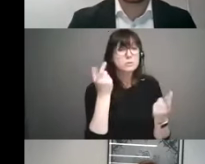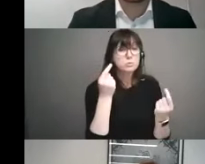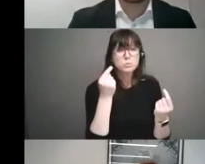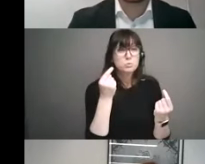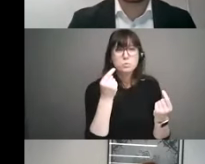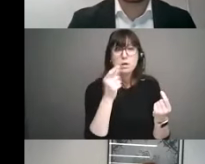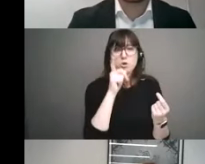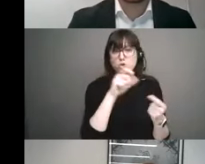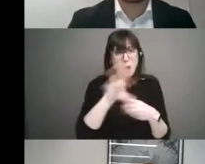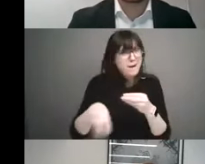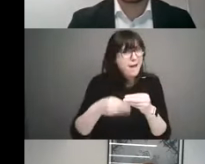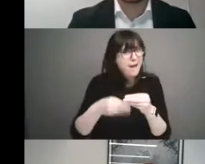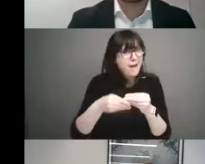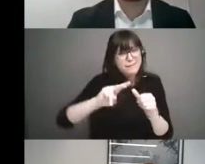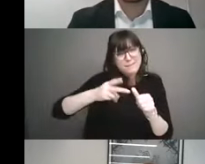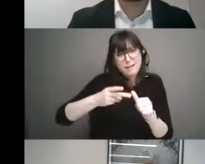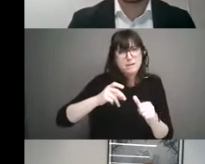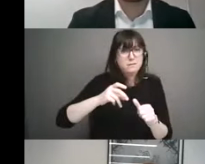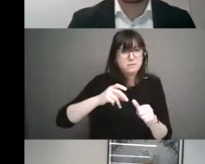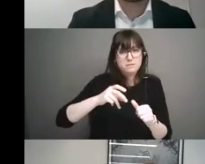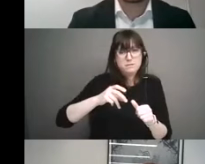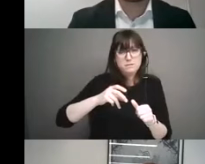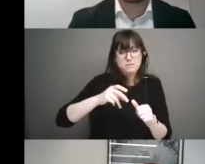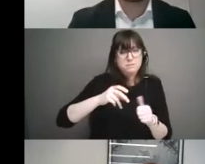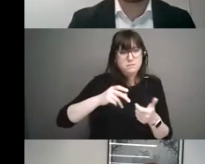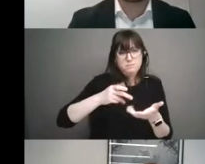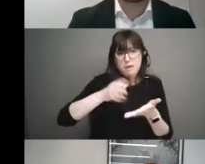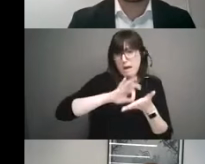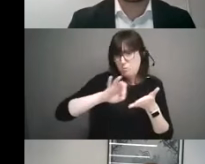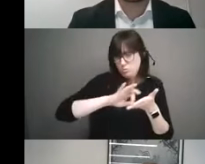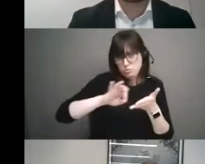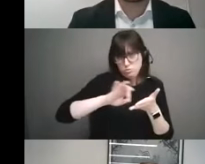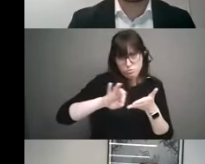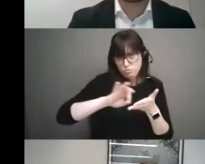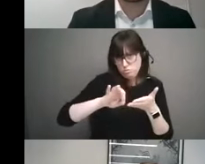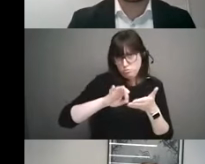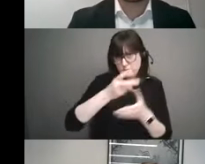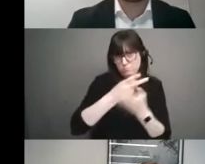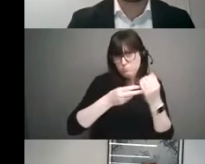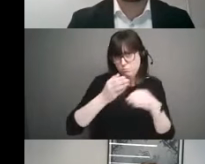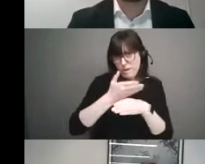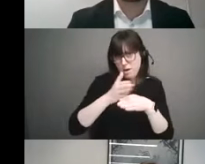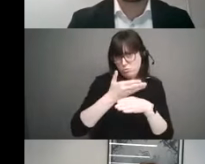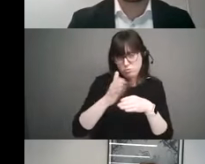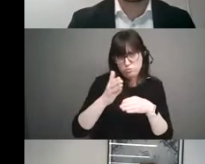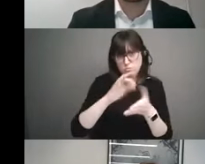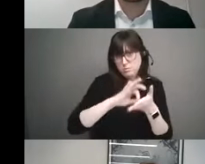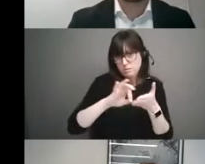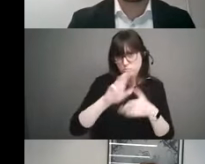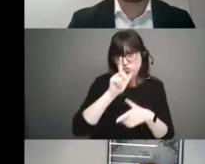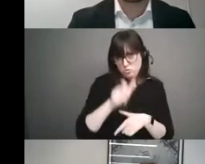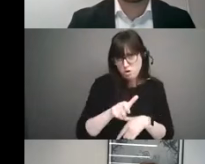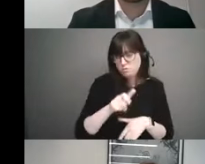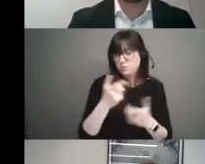to add yourself as an account, as a joint account holder or on the account, but